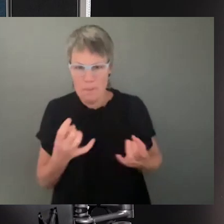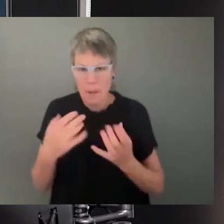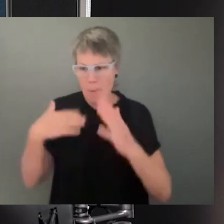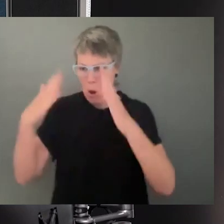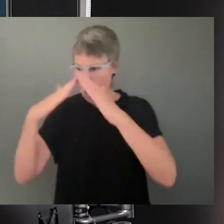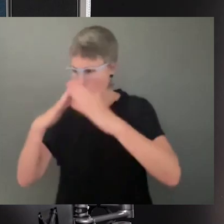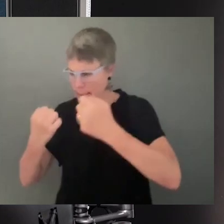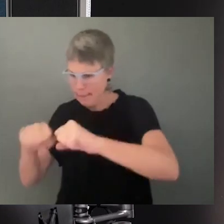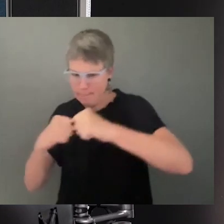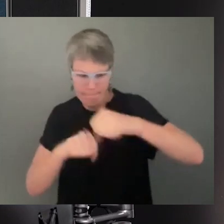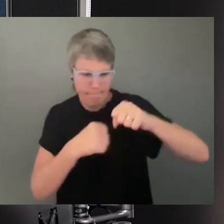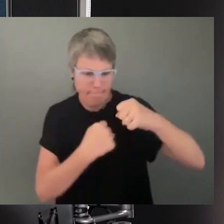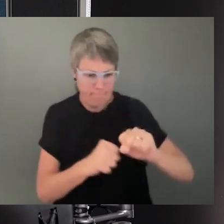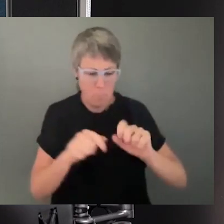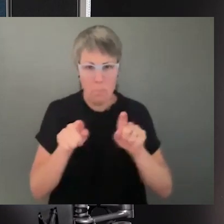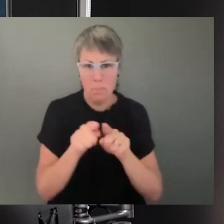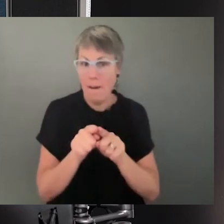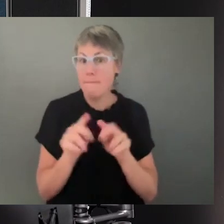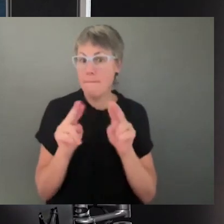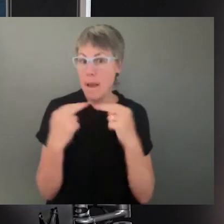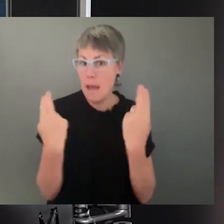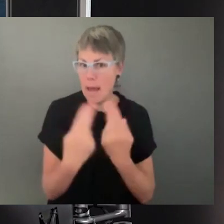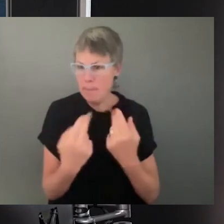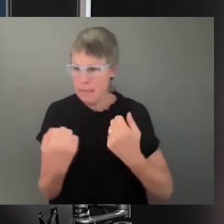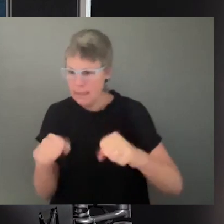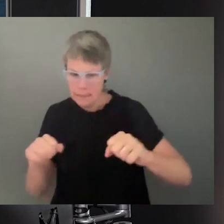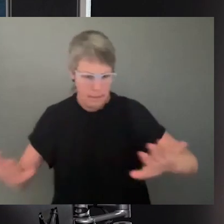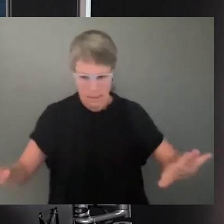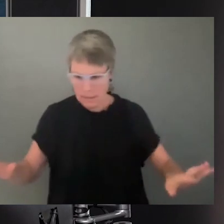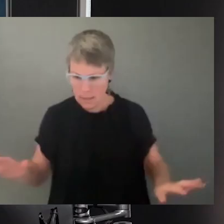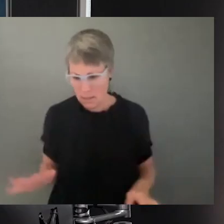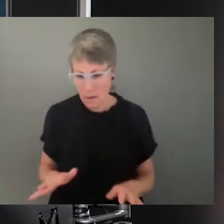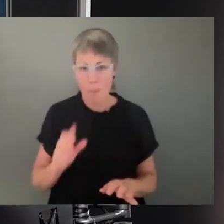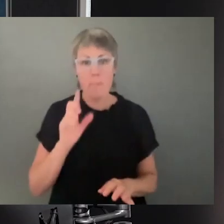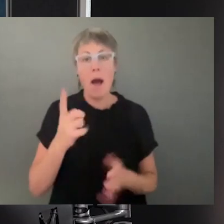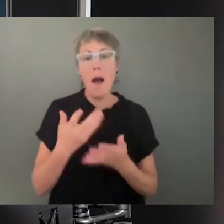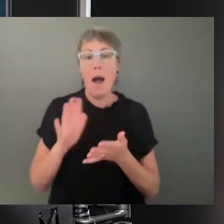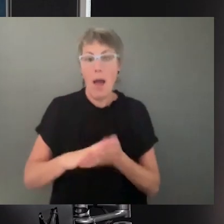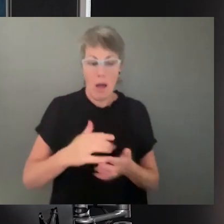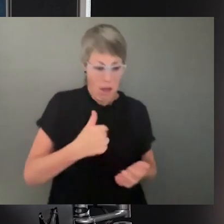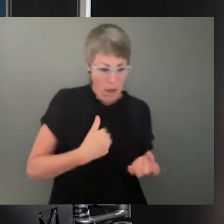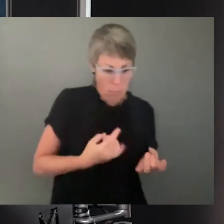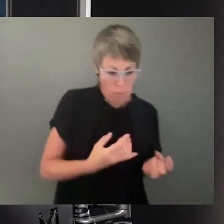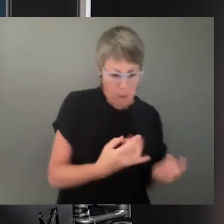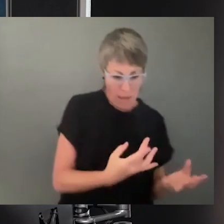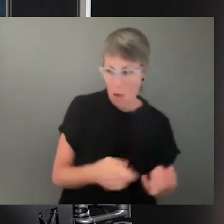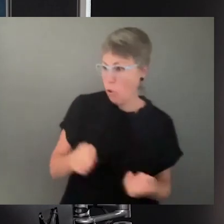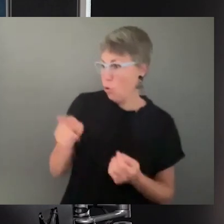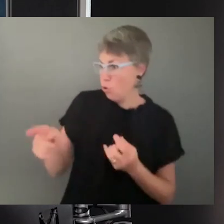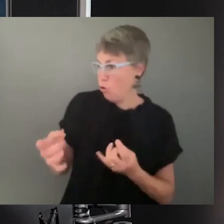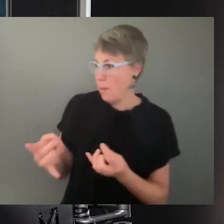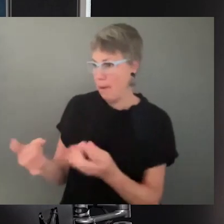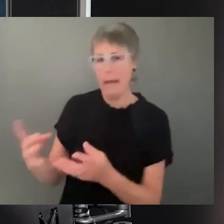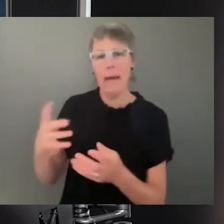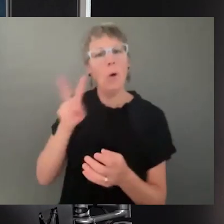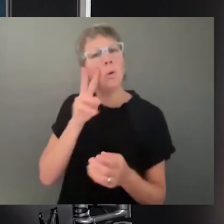of? And a whole lot more. Stay with me. You're listening to ABC Queensland. This is